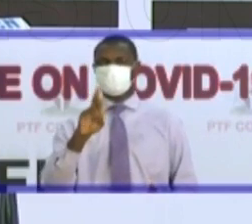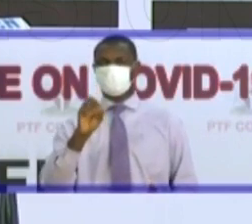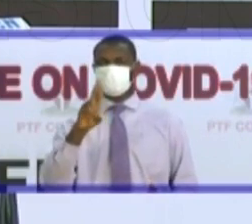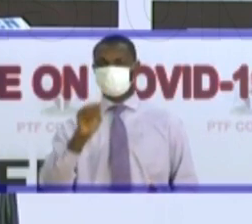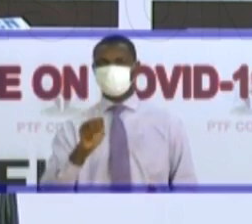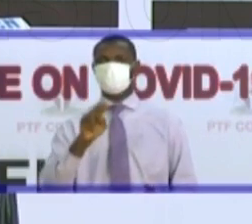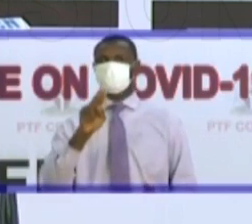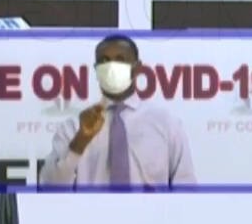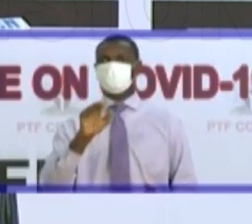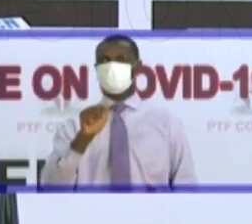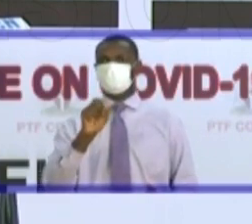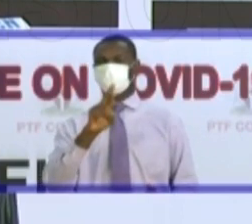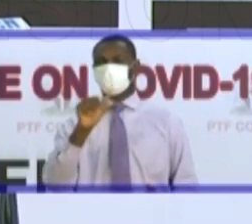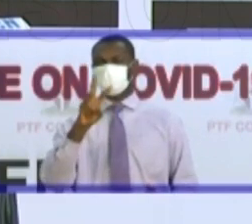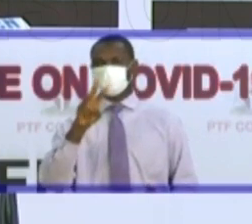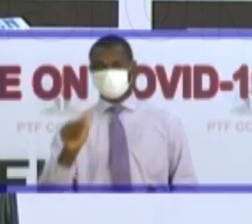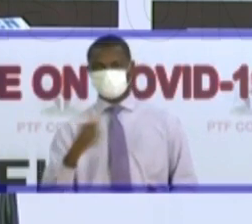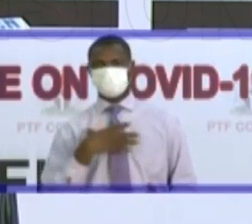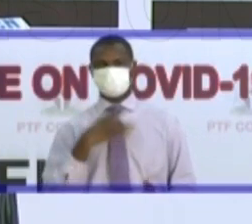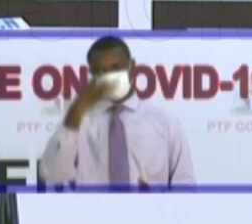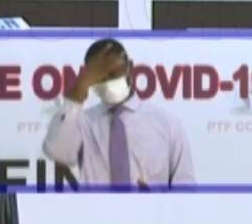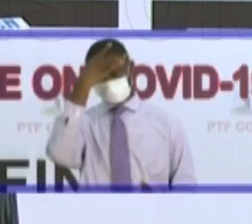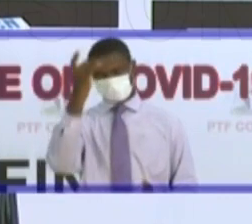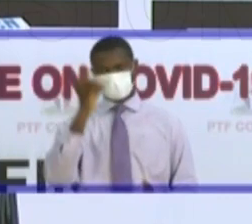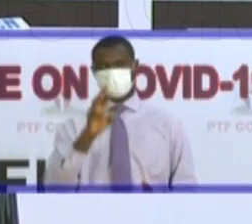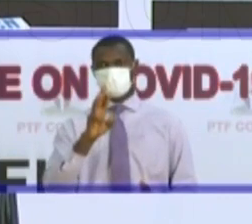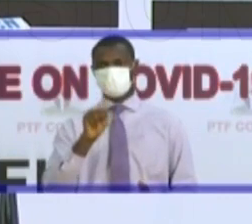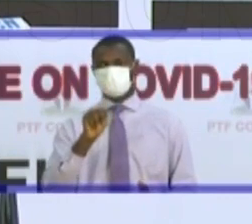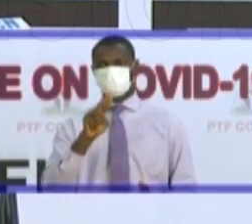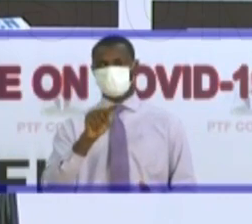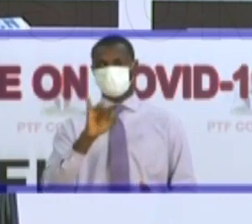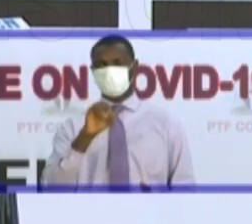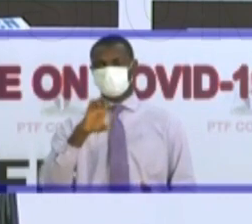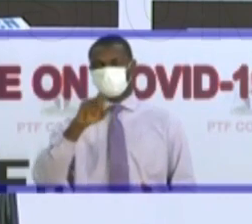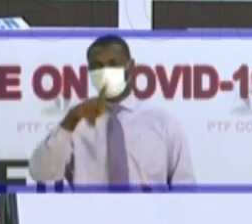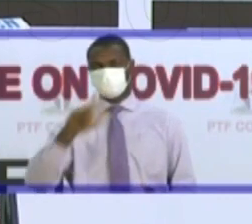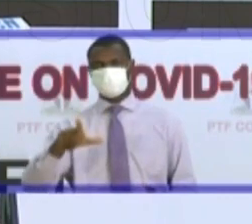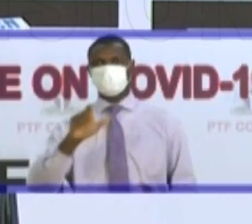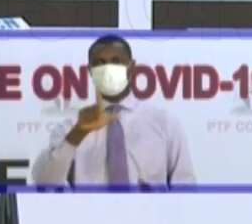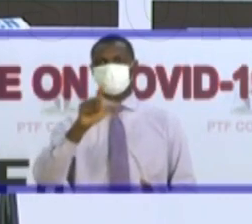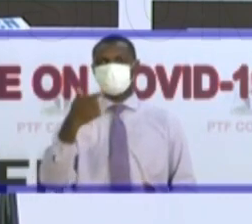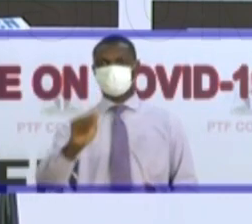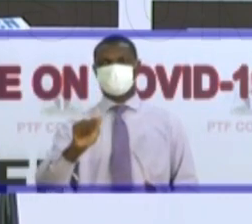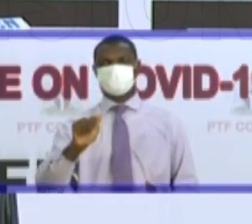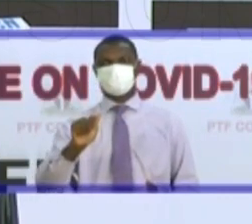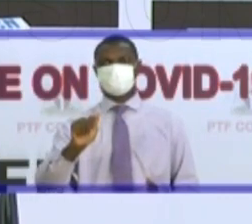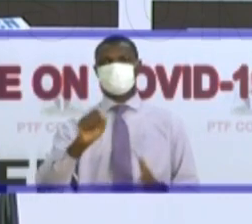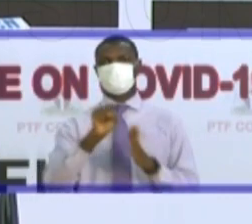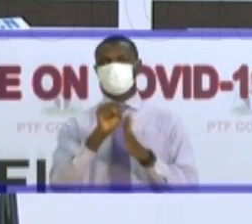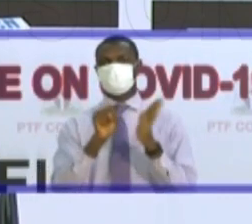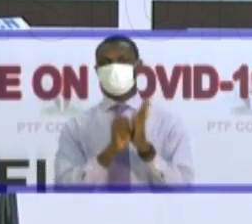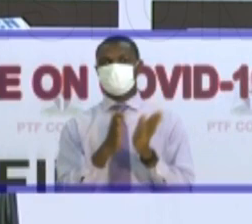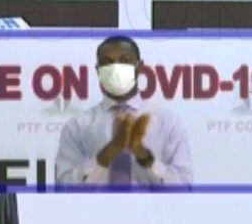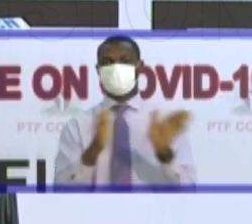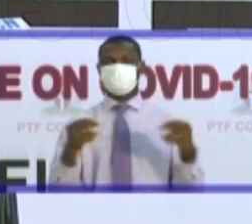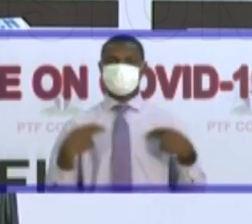Nasarawa, and the Kano Municipal Local Governments. The state public health